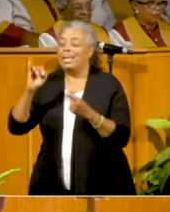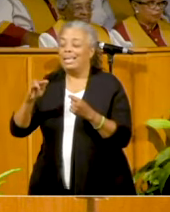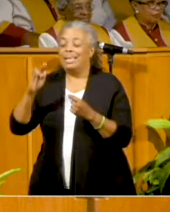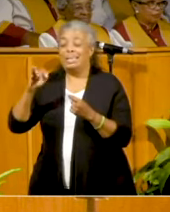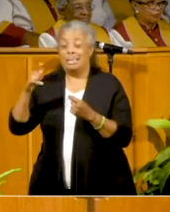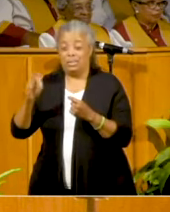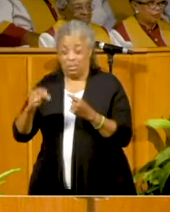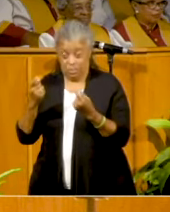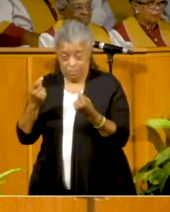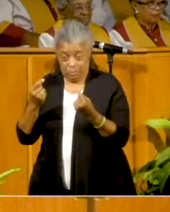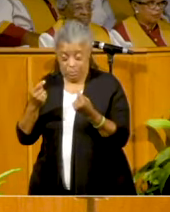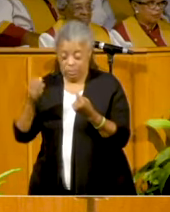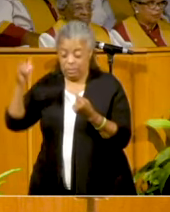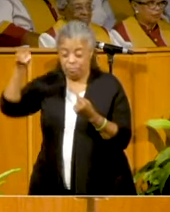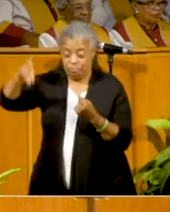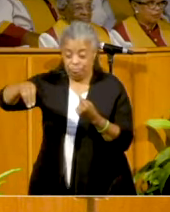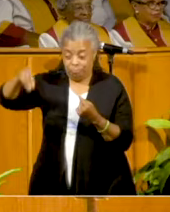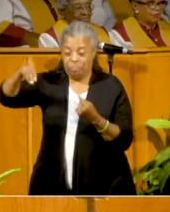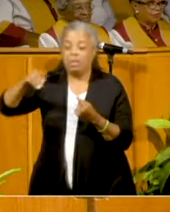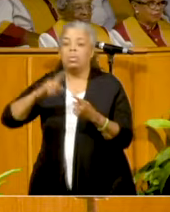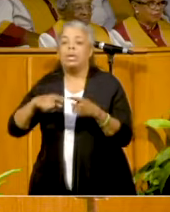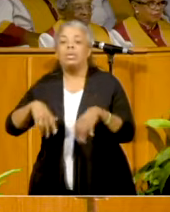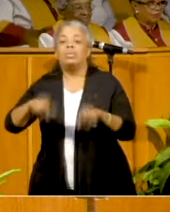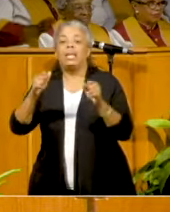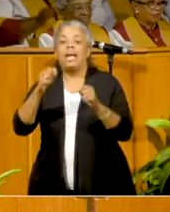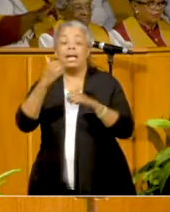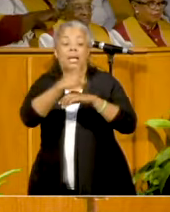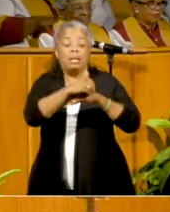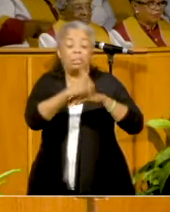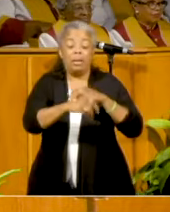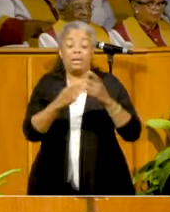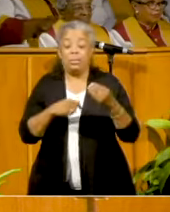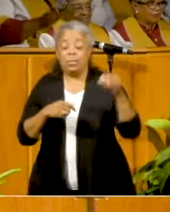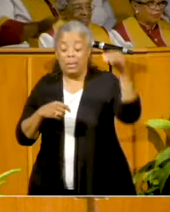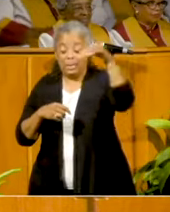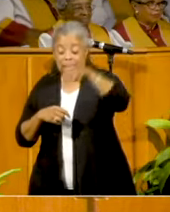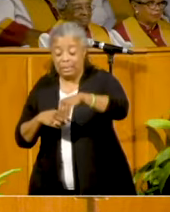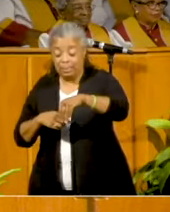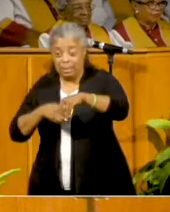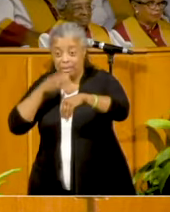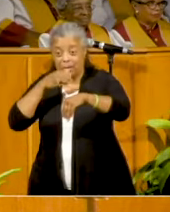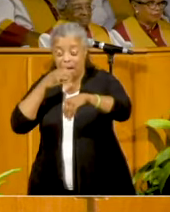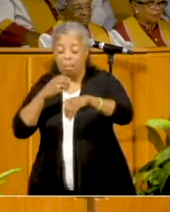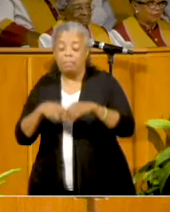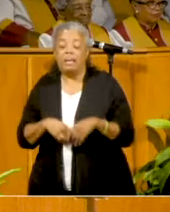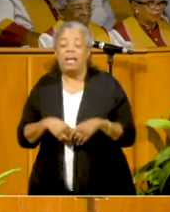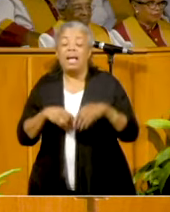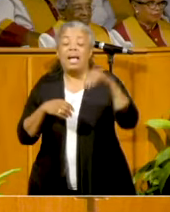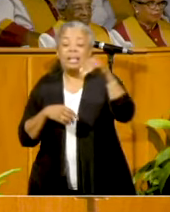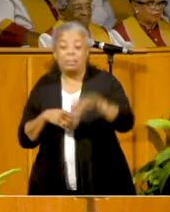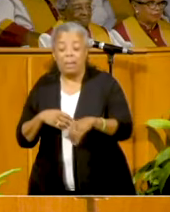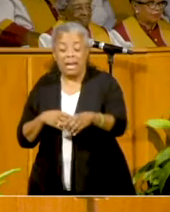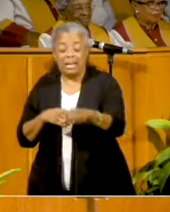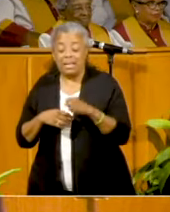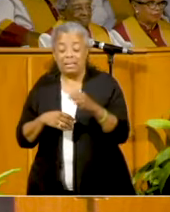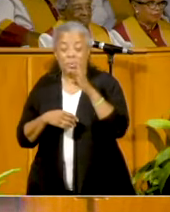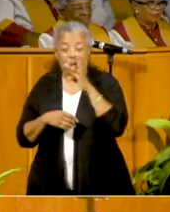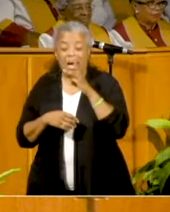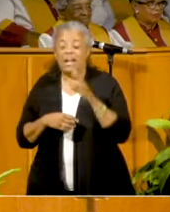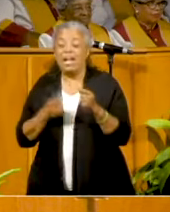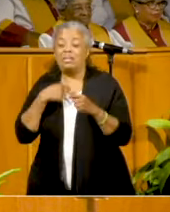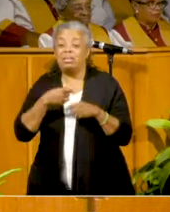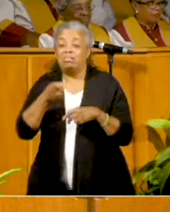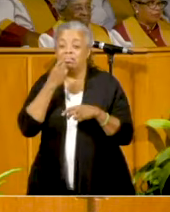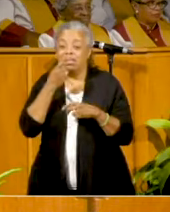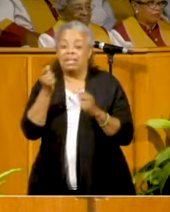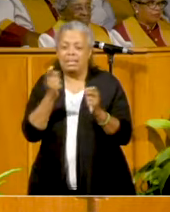intinction. Intinction is when you take the bread and dip it in the cup and the bread gets the wine and you get two for